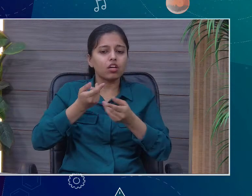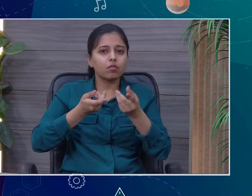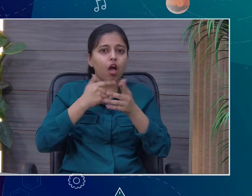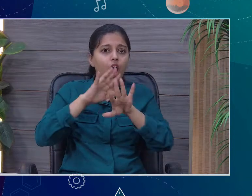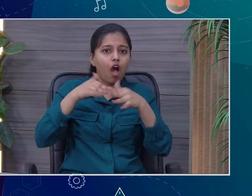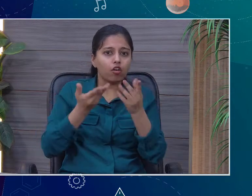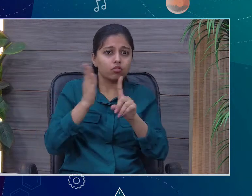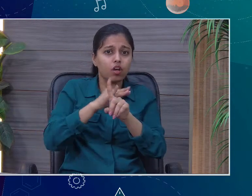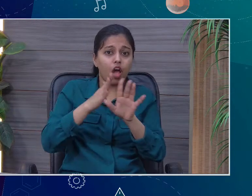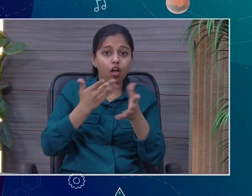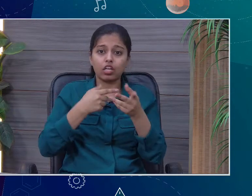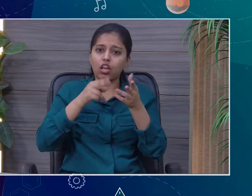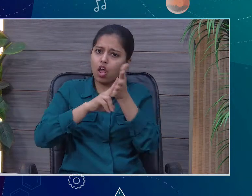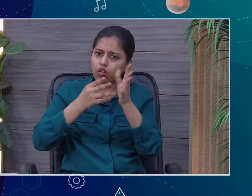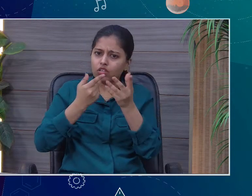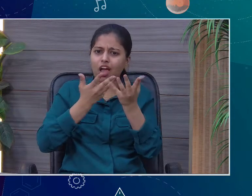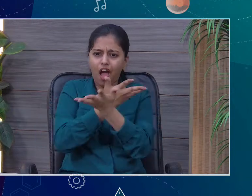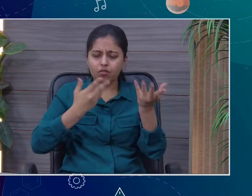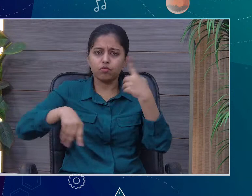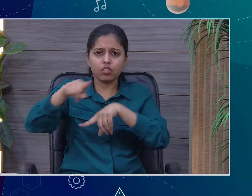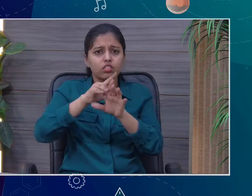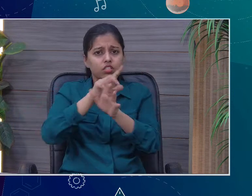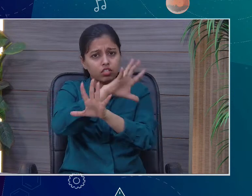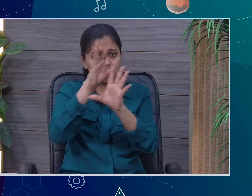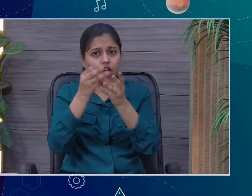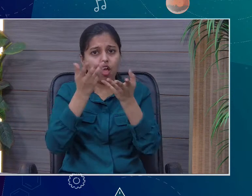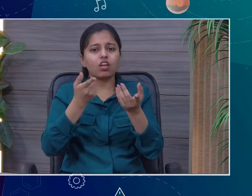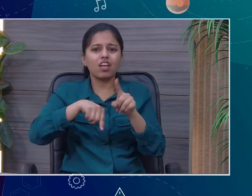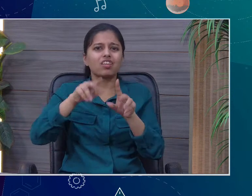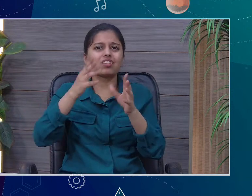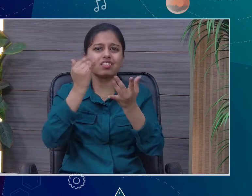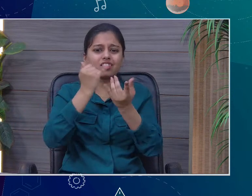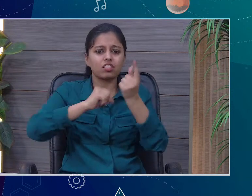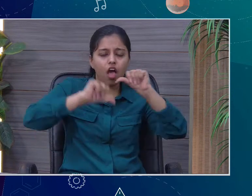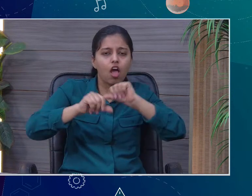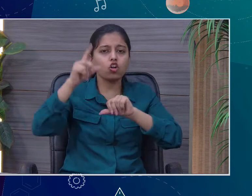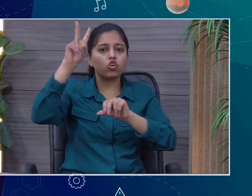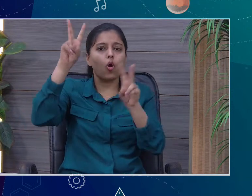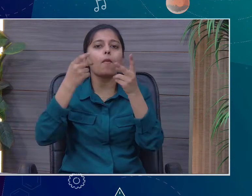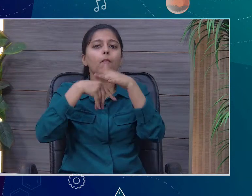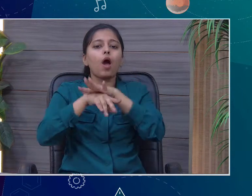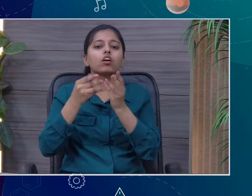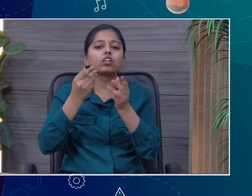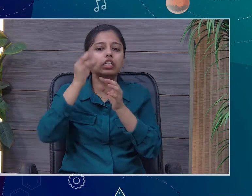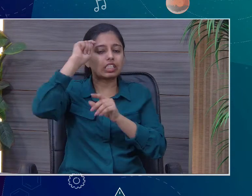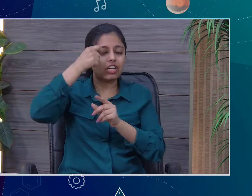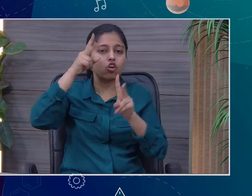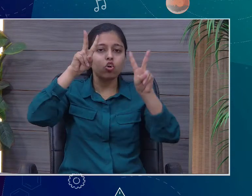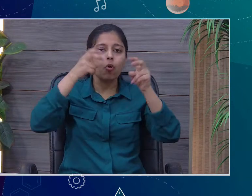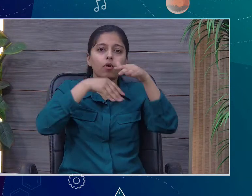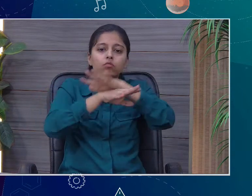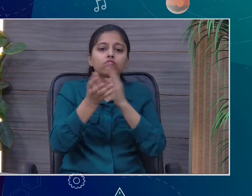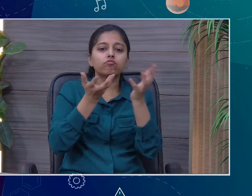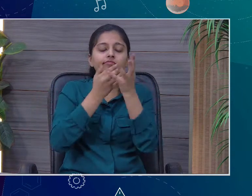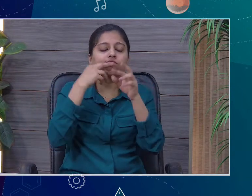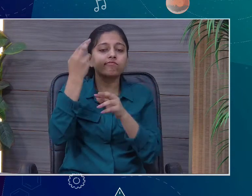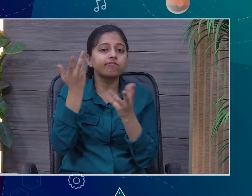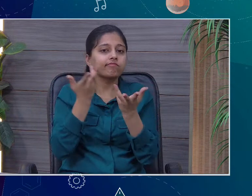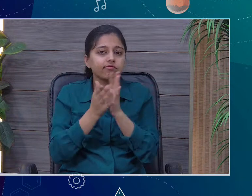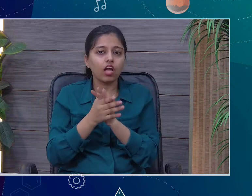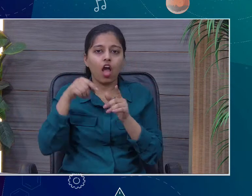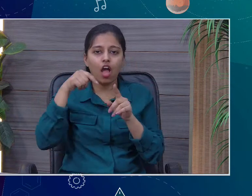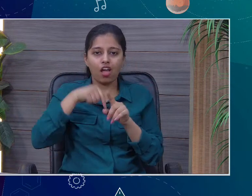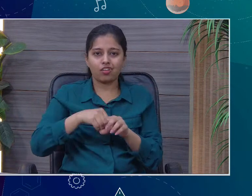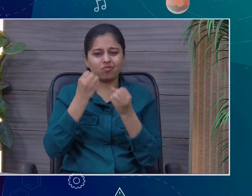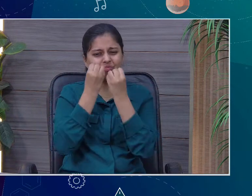to have their shadows? Although it's a science topic, but why we are discussing it in this English session? So I have